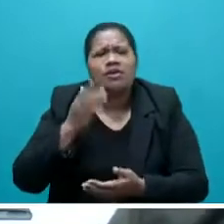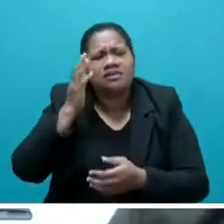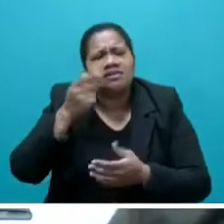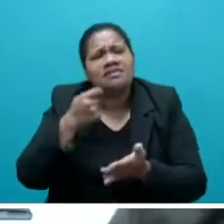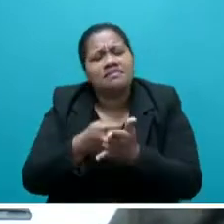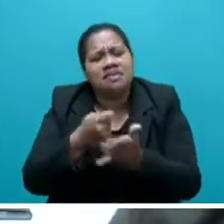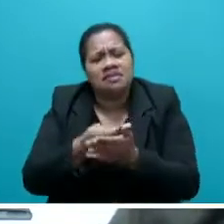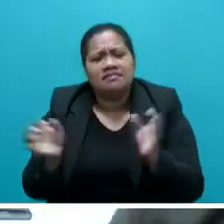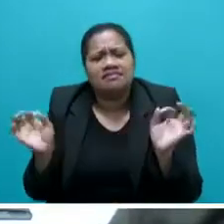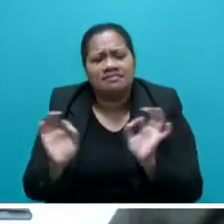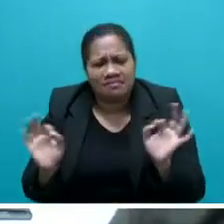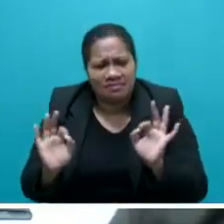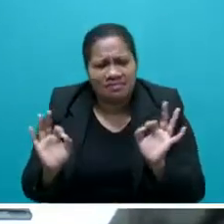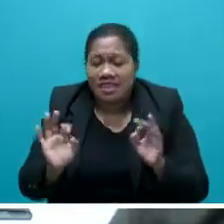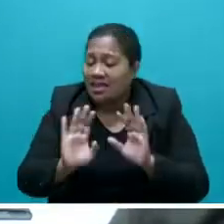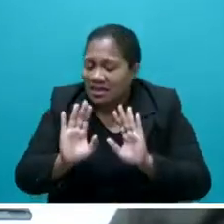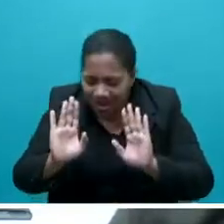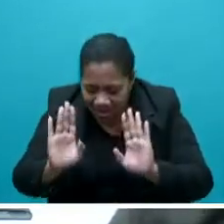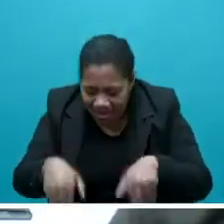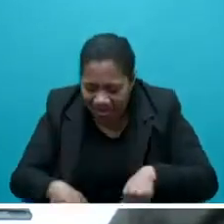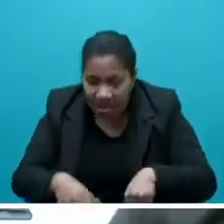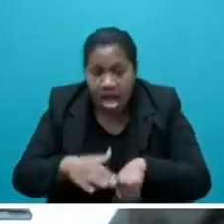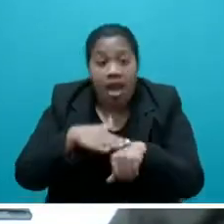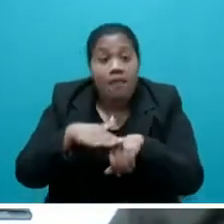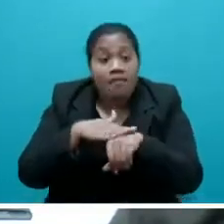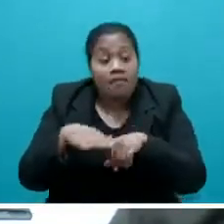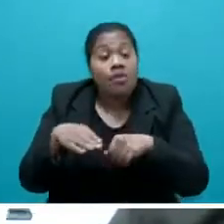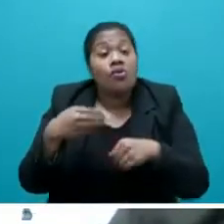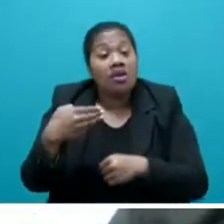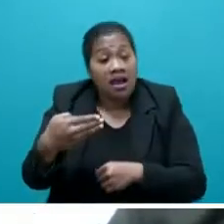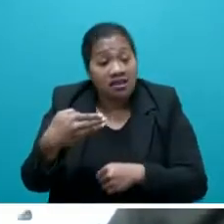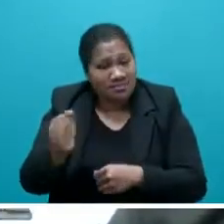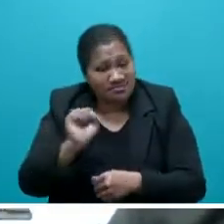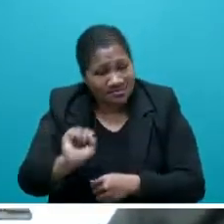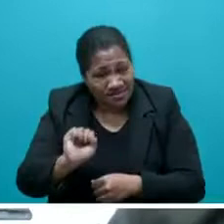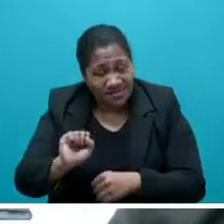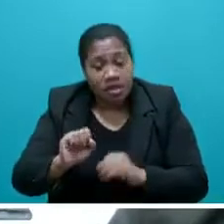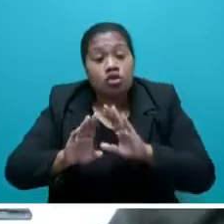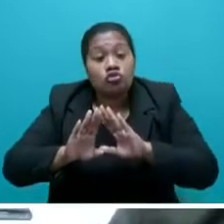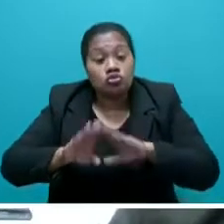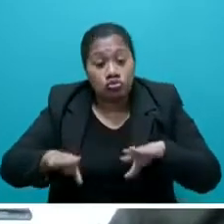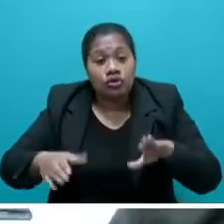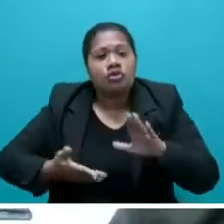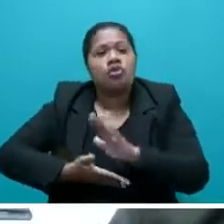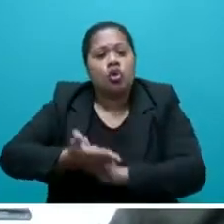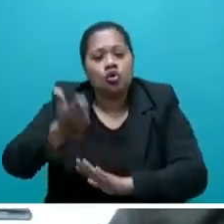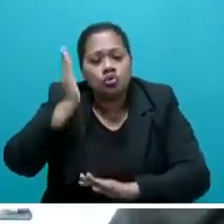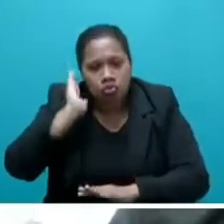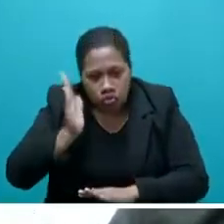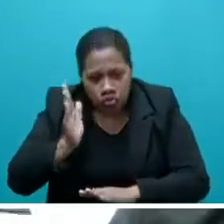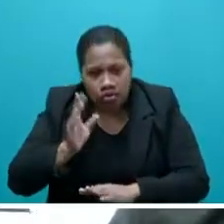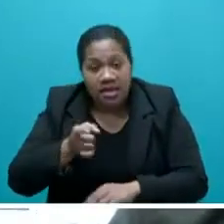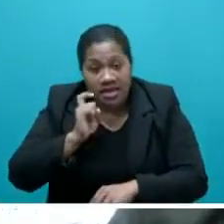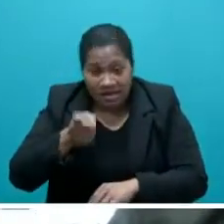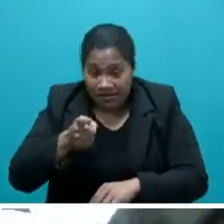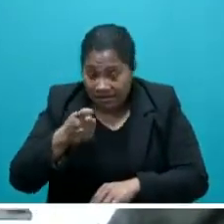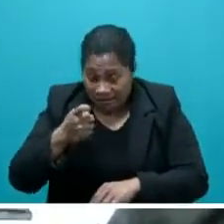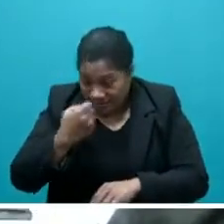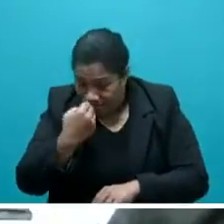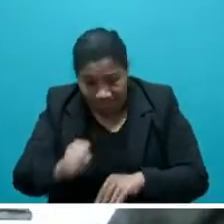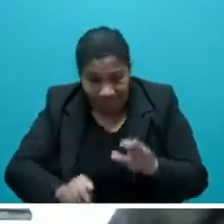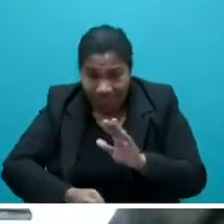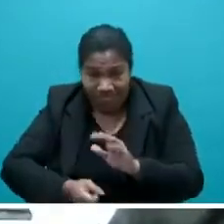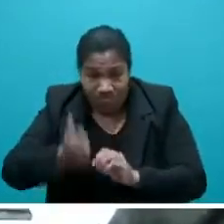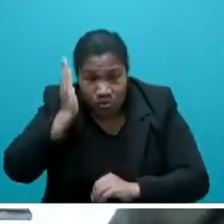purpose of the card, of the blue card, is for students to go to school, if there's no school, obviously there's no card. It's